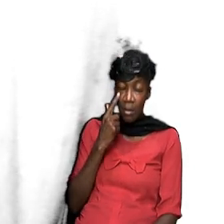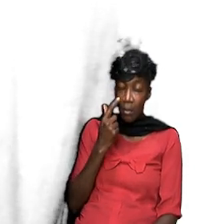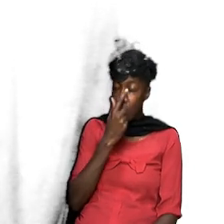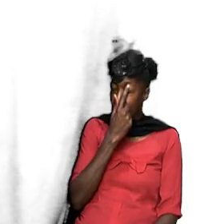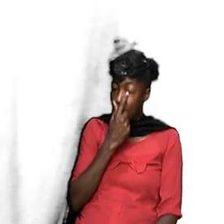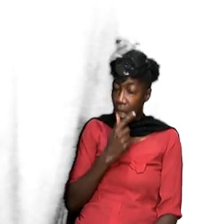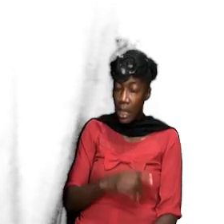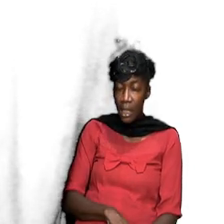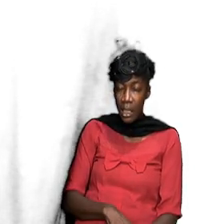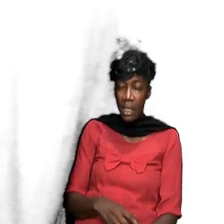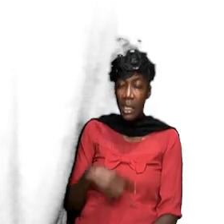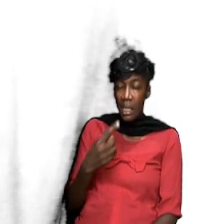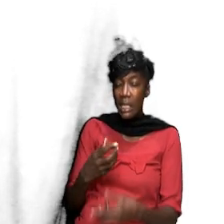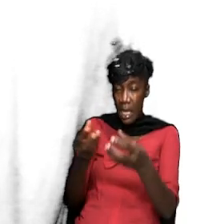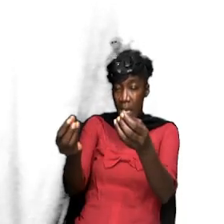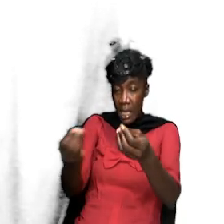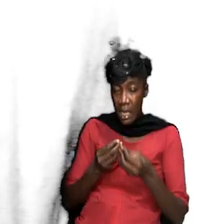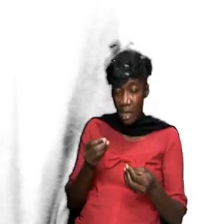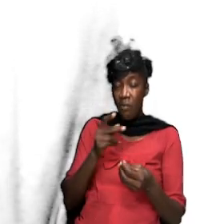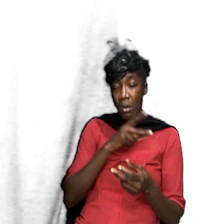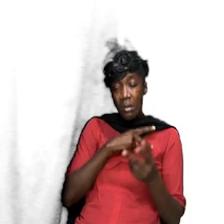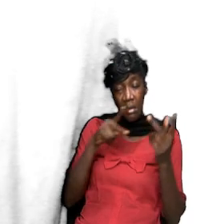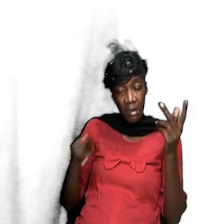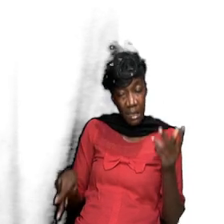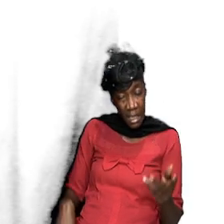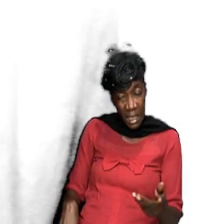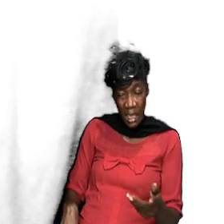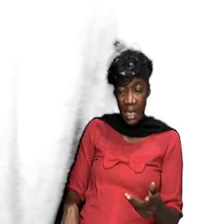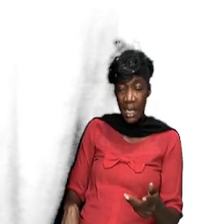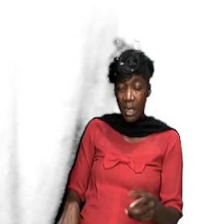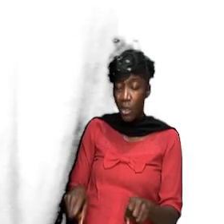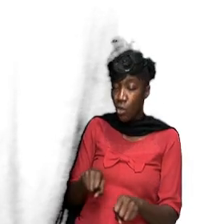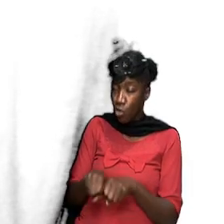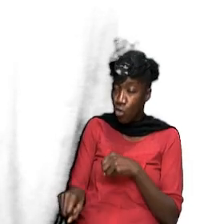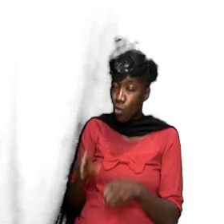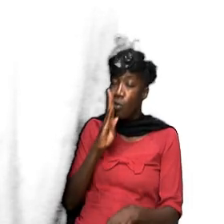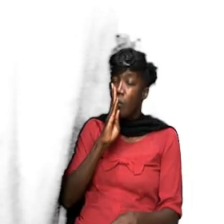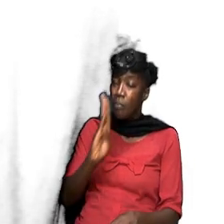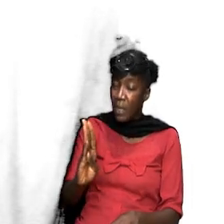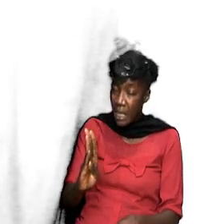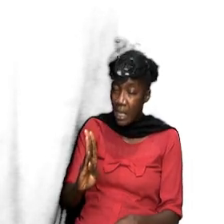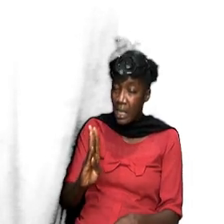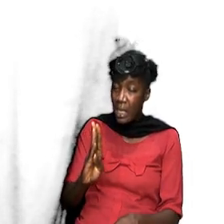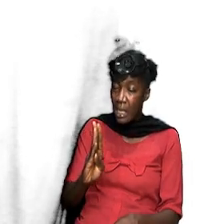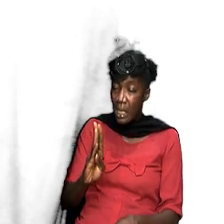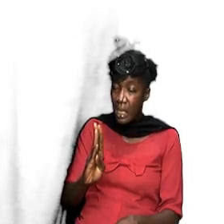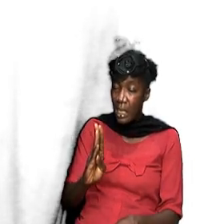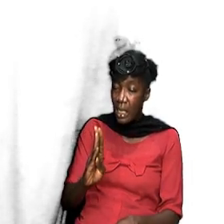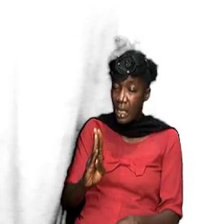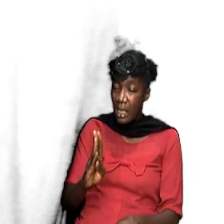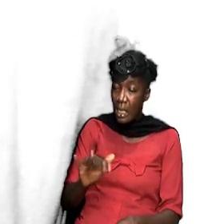And they are saying, give us a king so that we might be like the world.